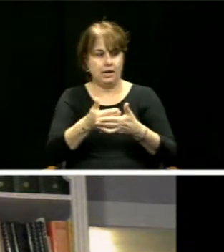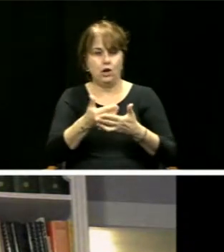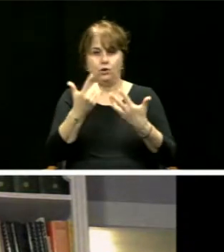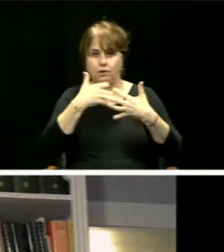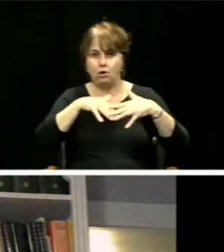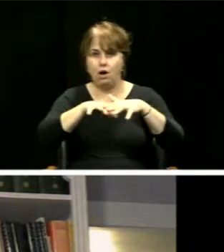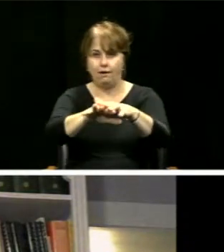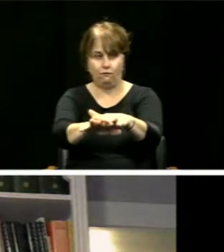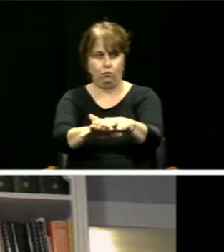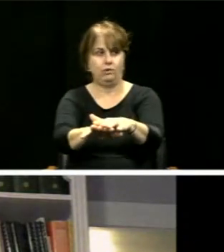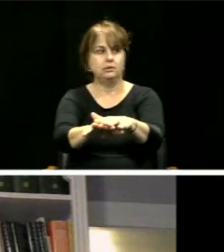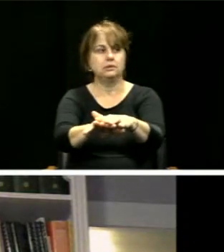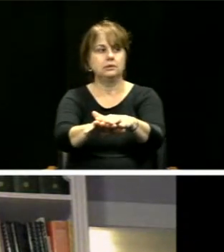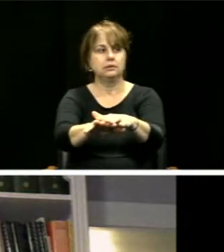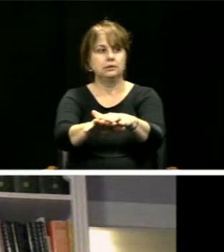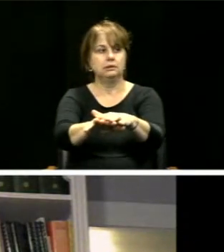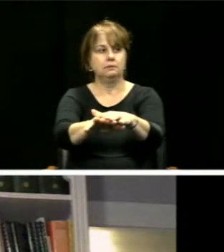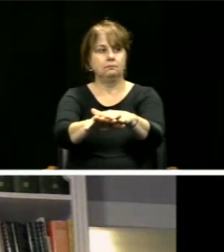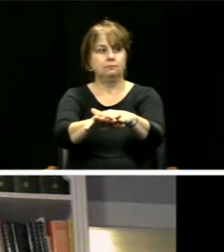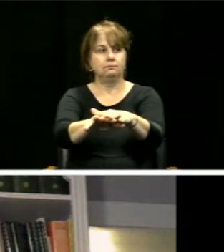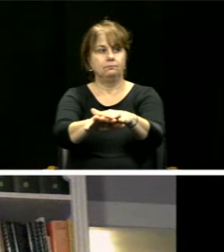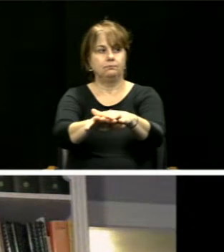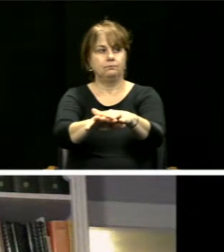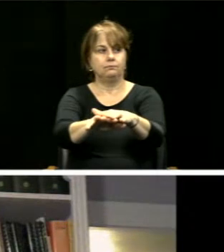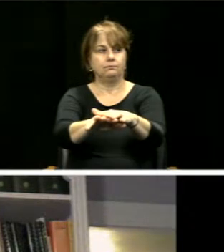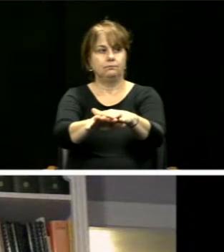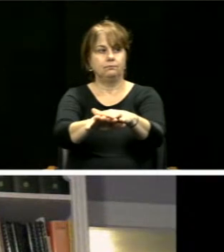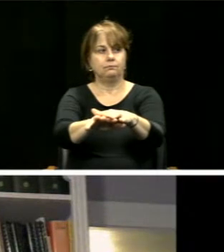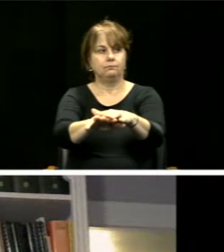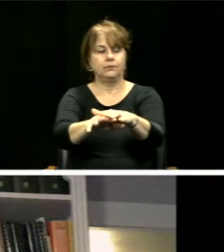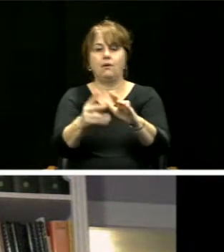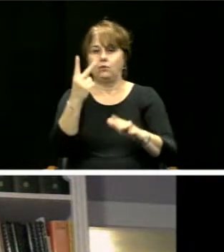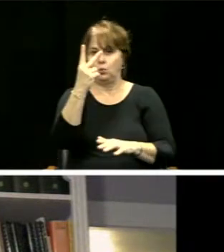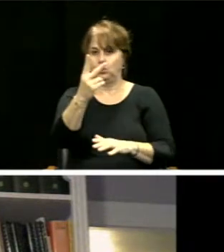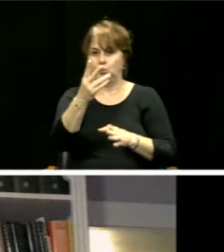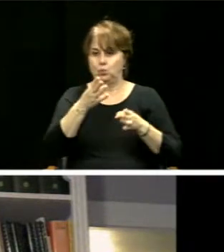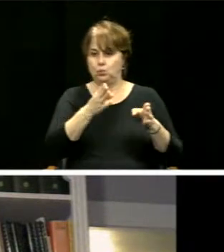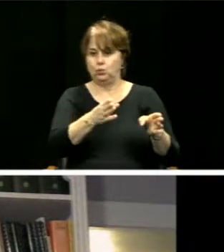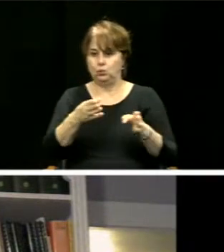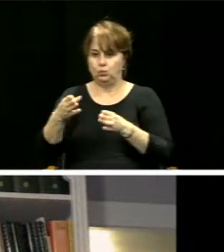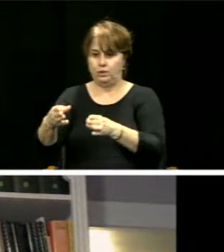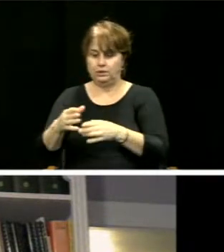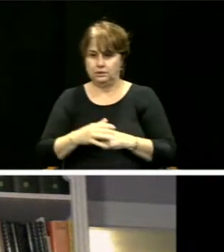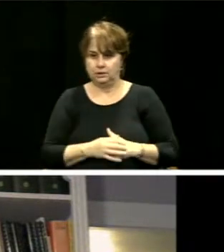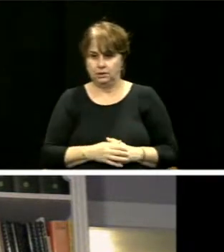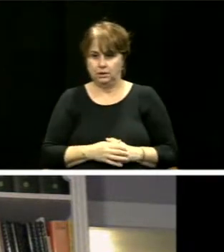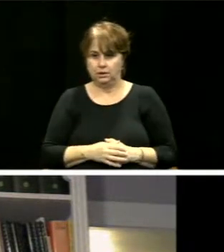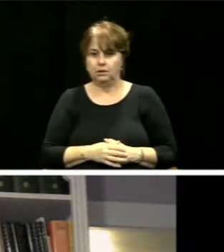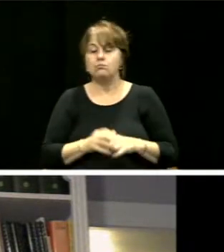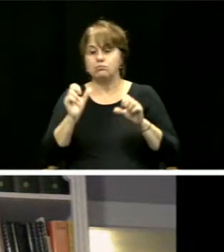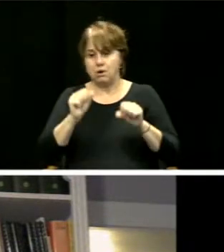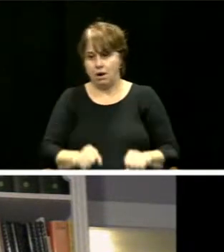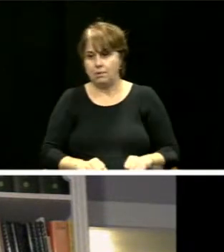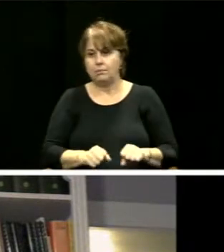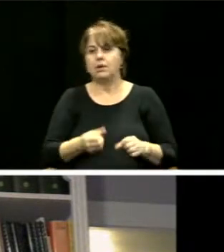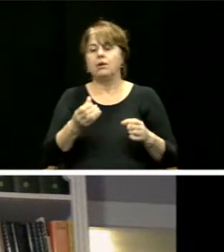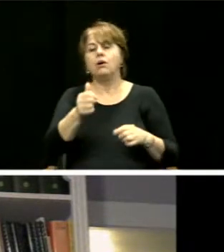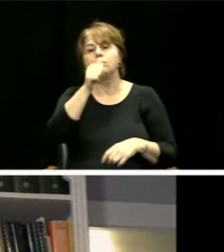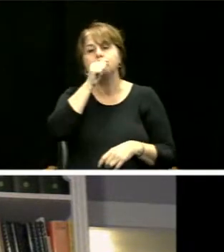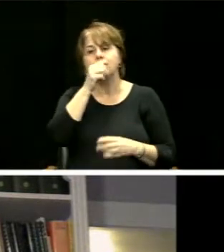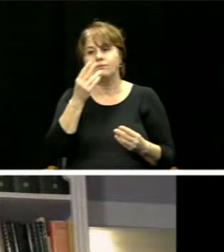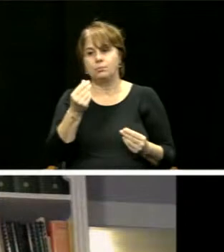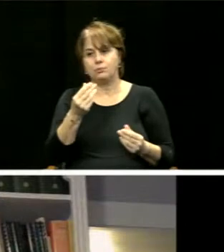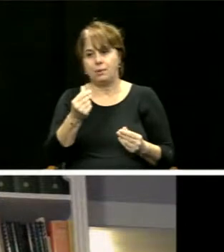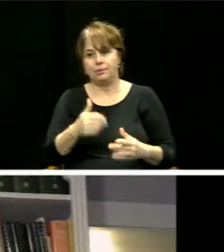confluence of those two streets, but perhaps on private property.